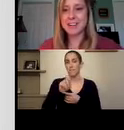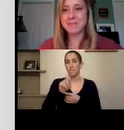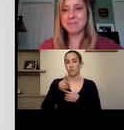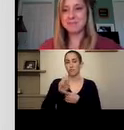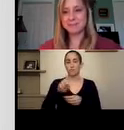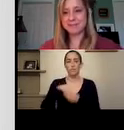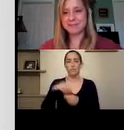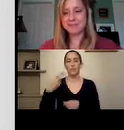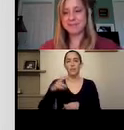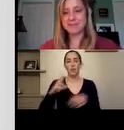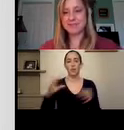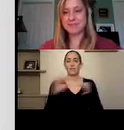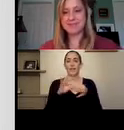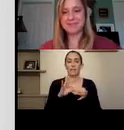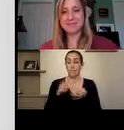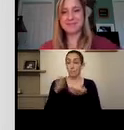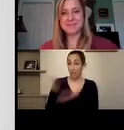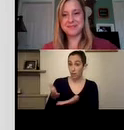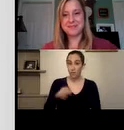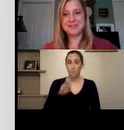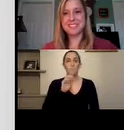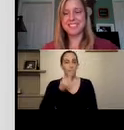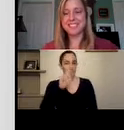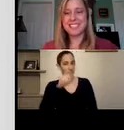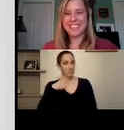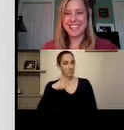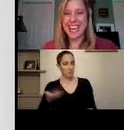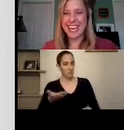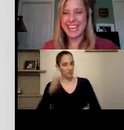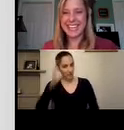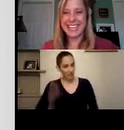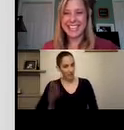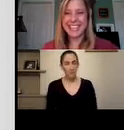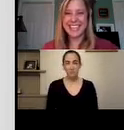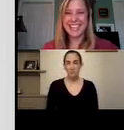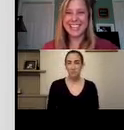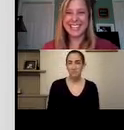are you there? I am. Hi.